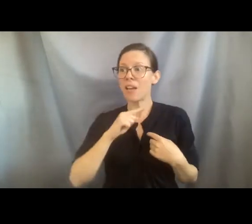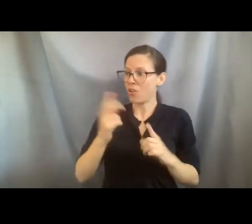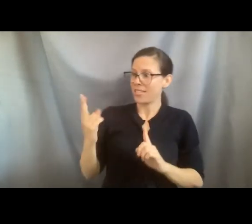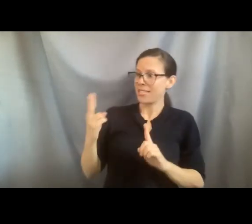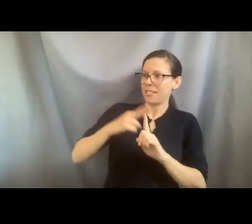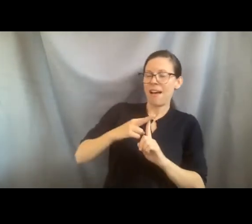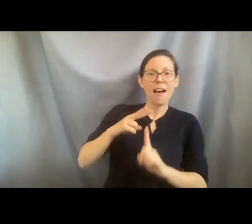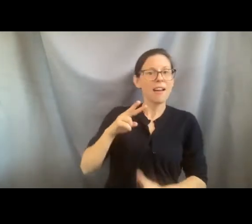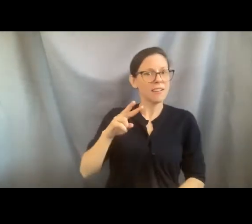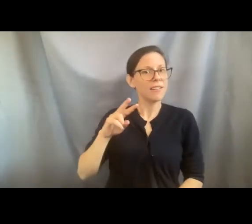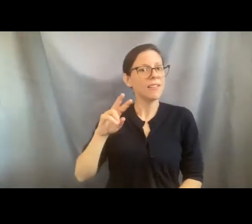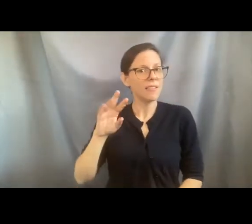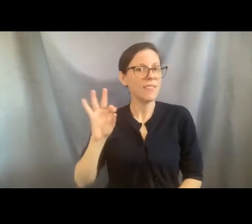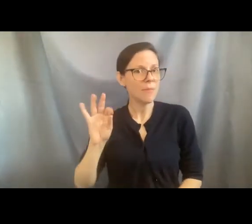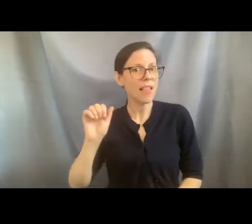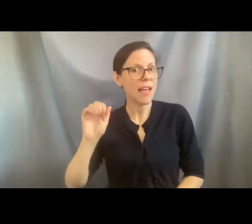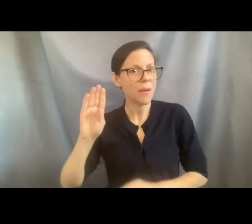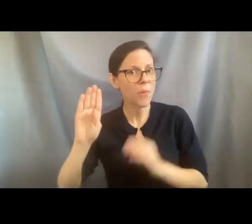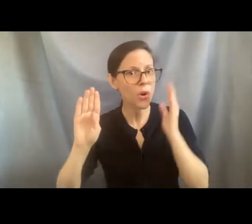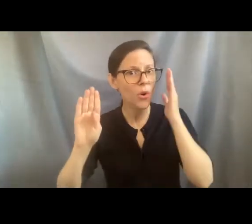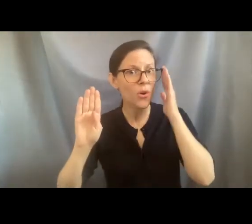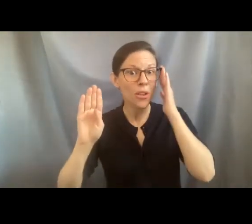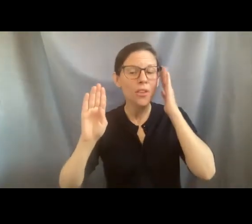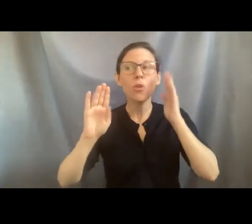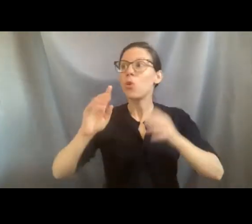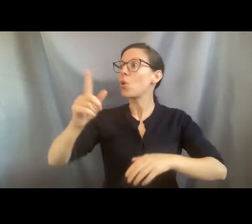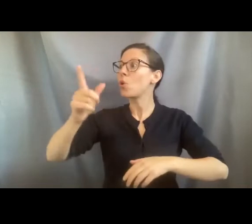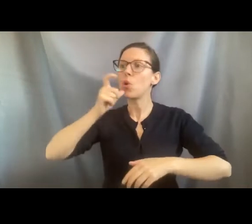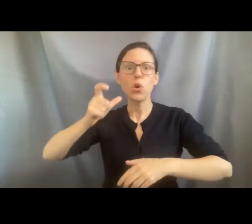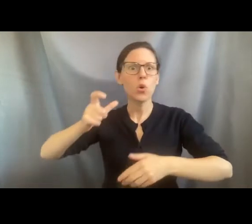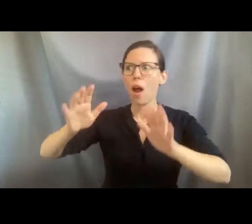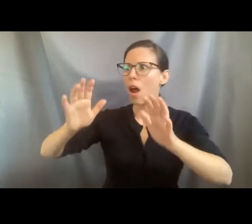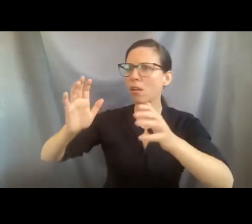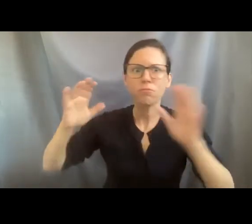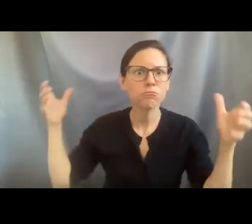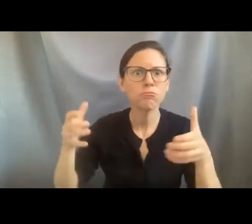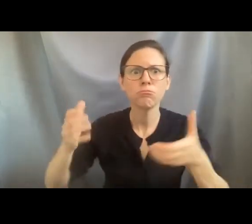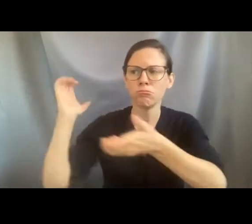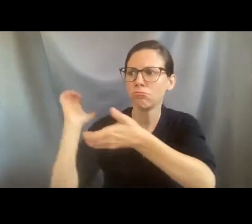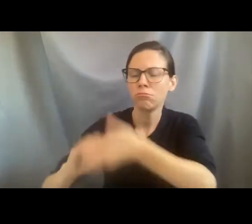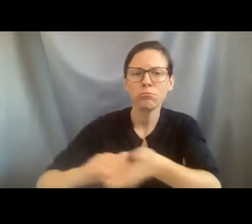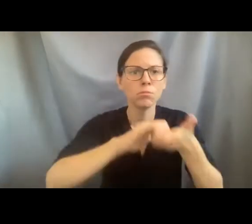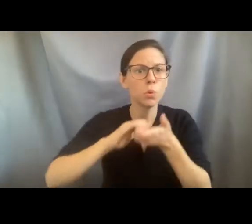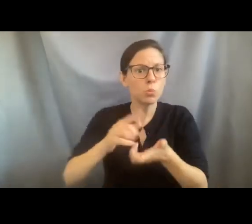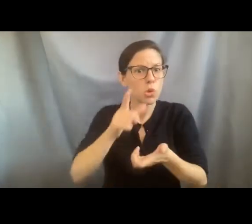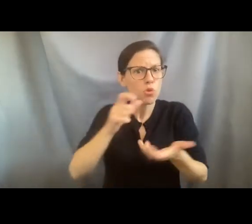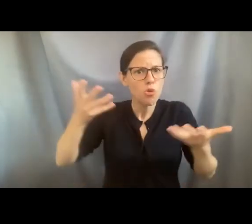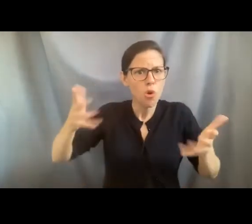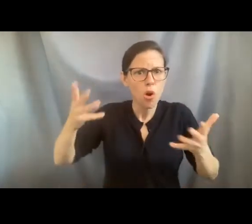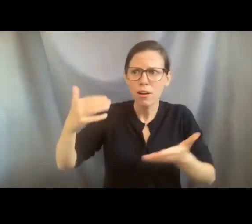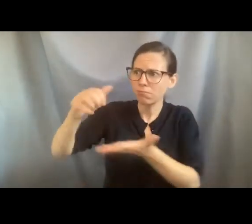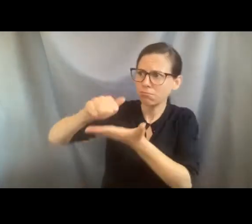linking arms with women who have had abortions, who have not had abortions, who are yet to be ready